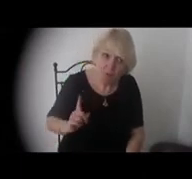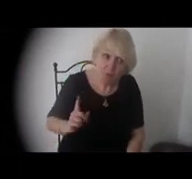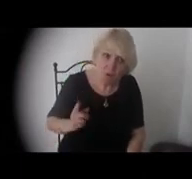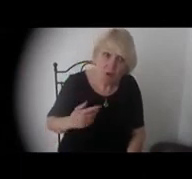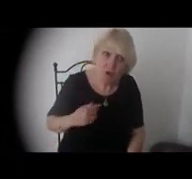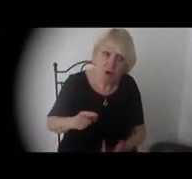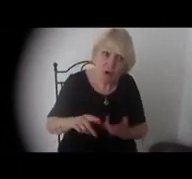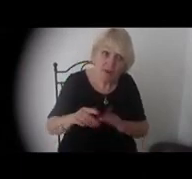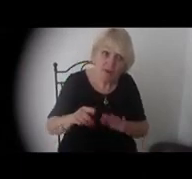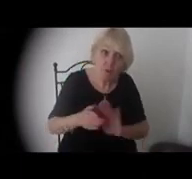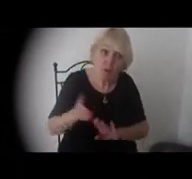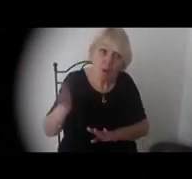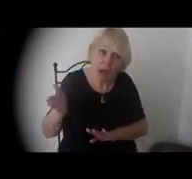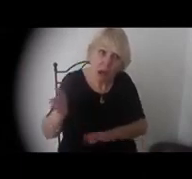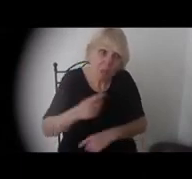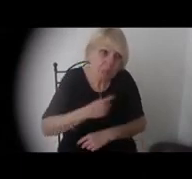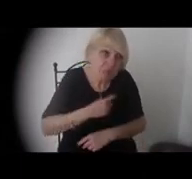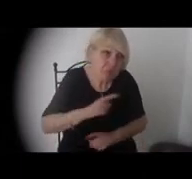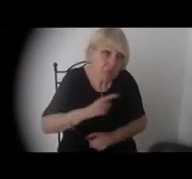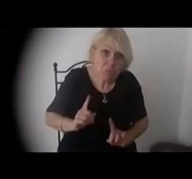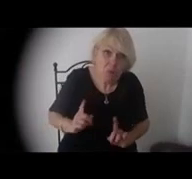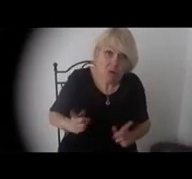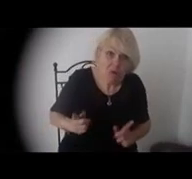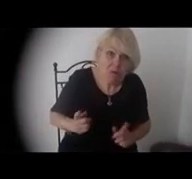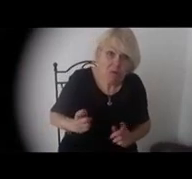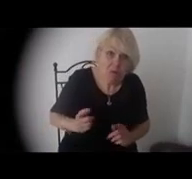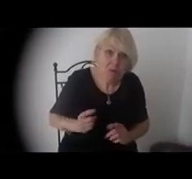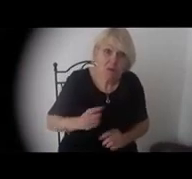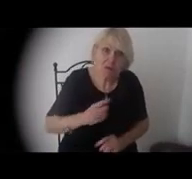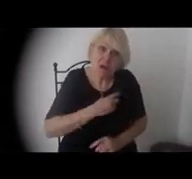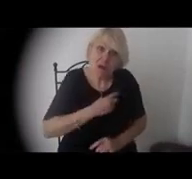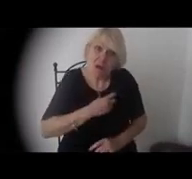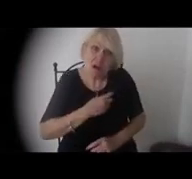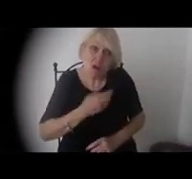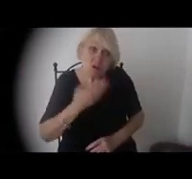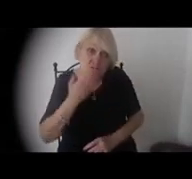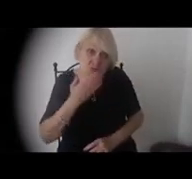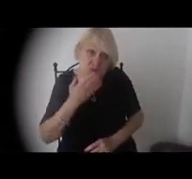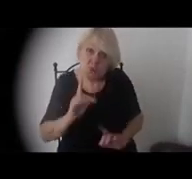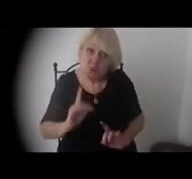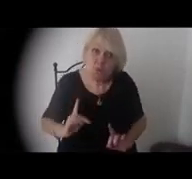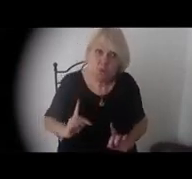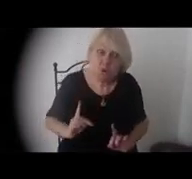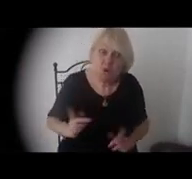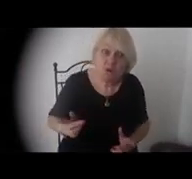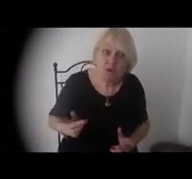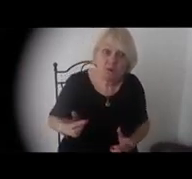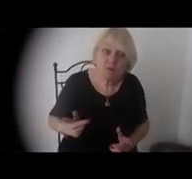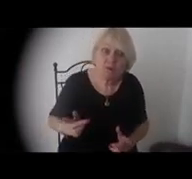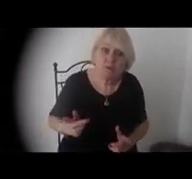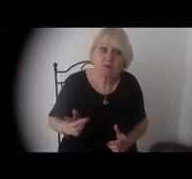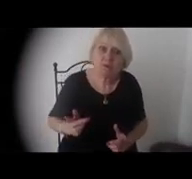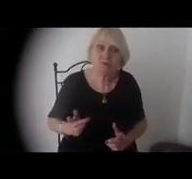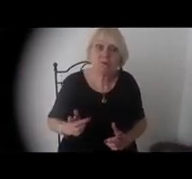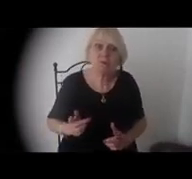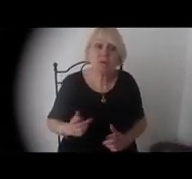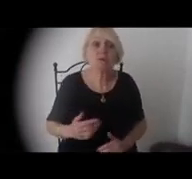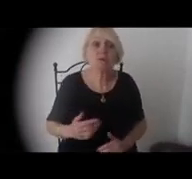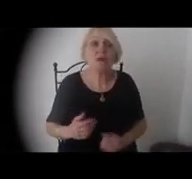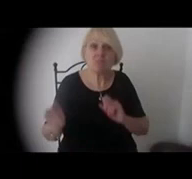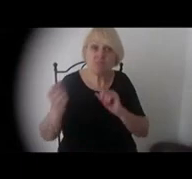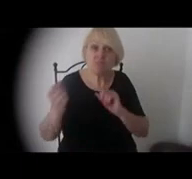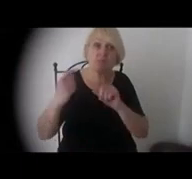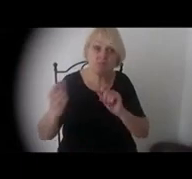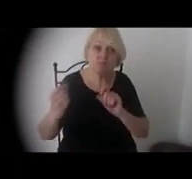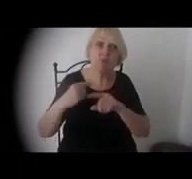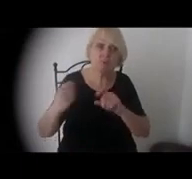out and returning to school and so on. And I think, I guess,